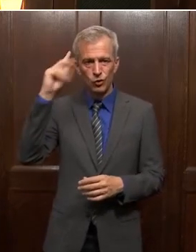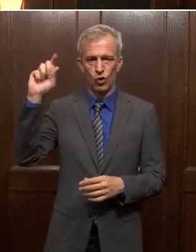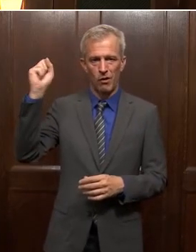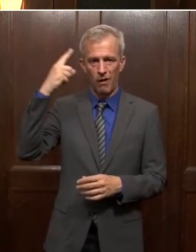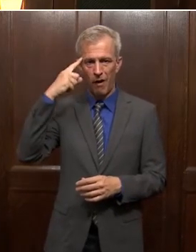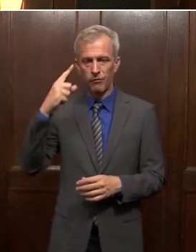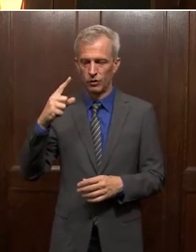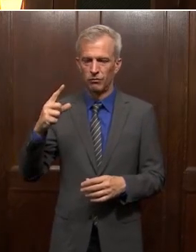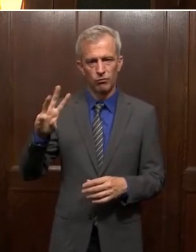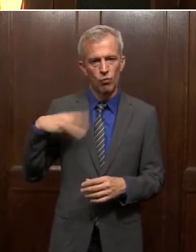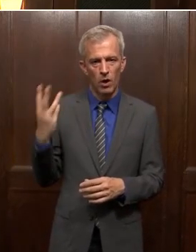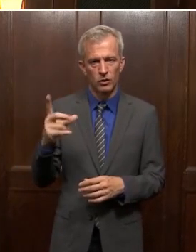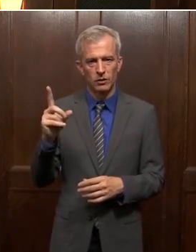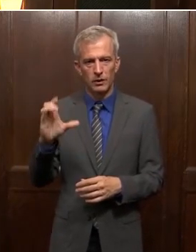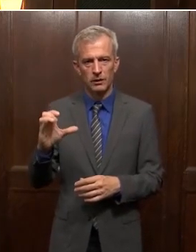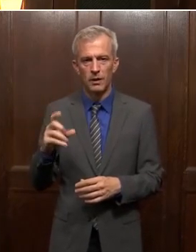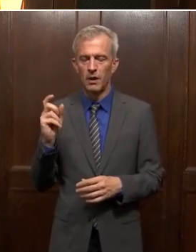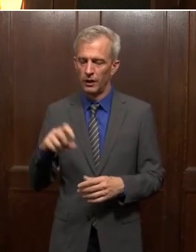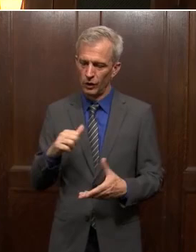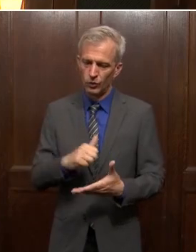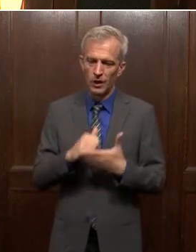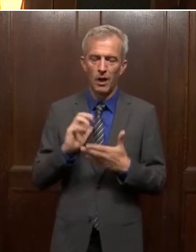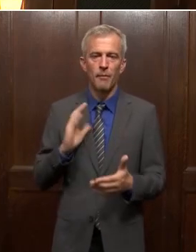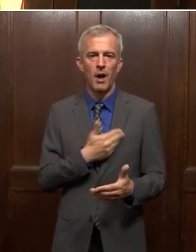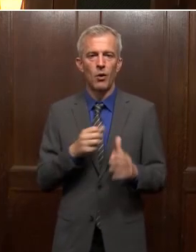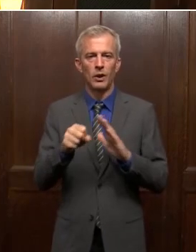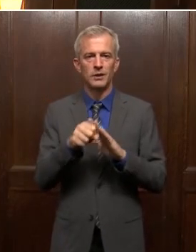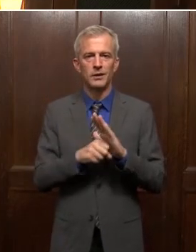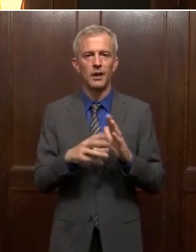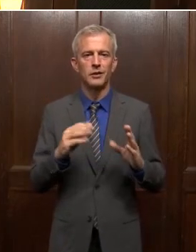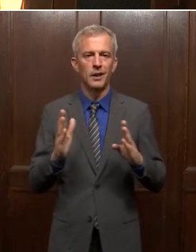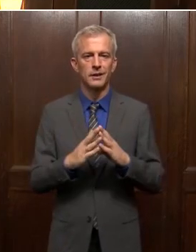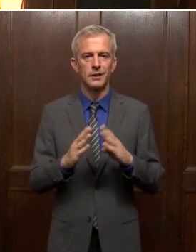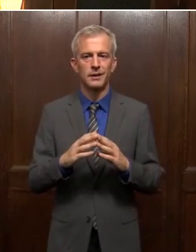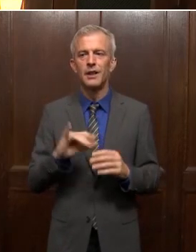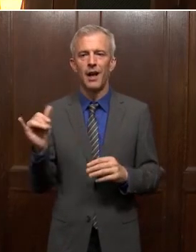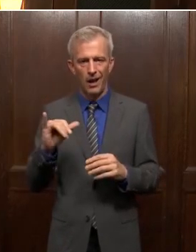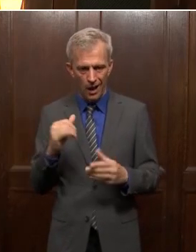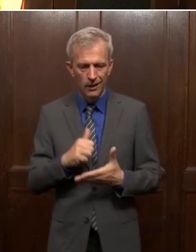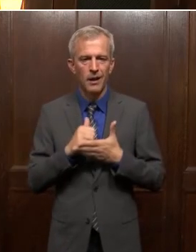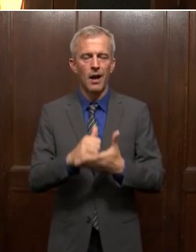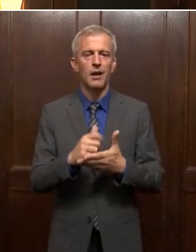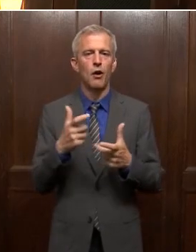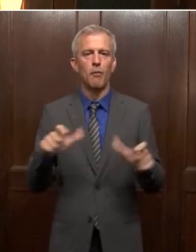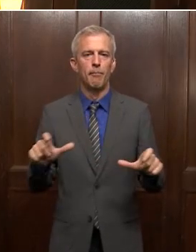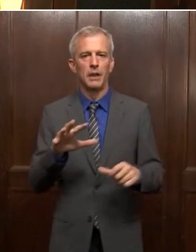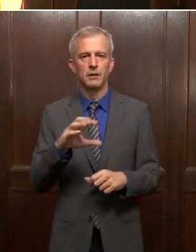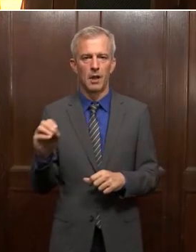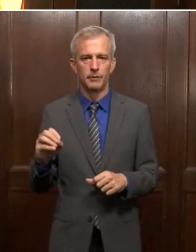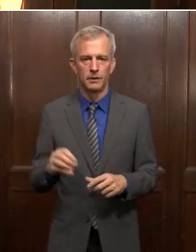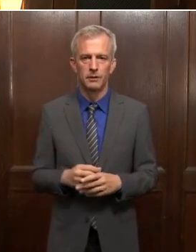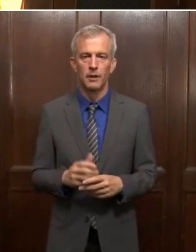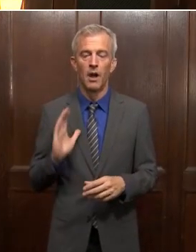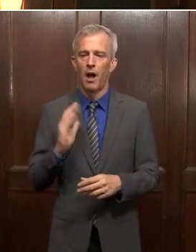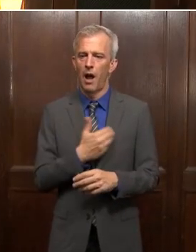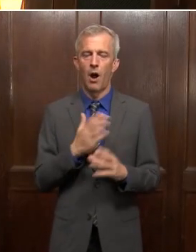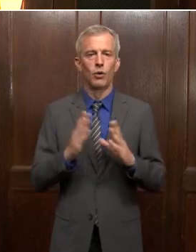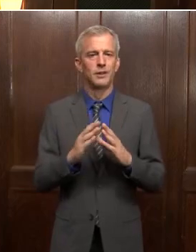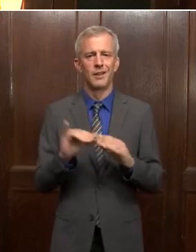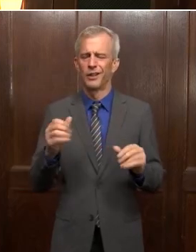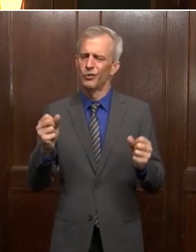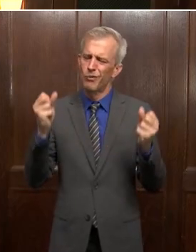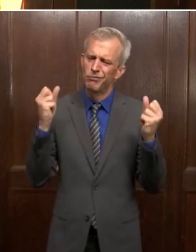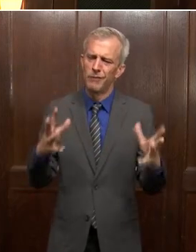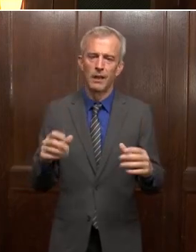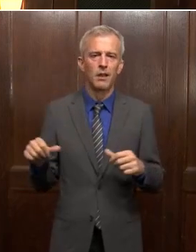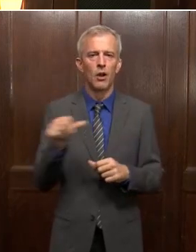up and help our states and help our cities, just as they've helped big corporations. Our city, like so many others across